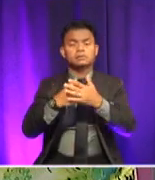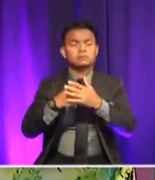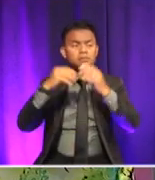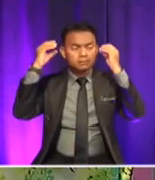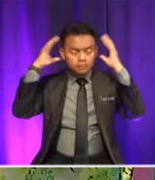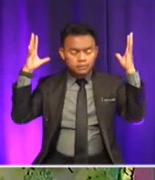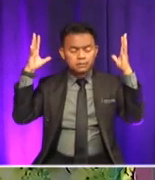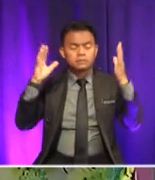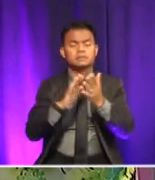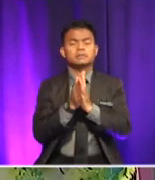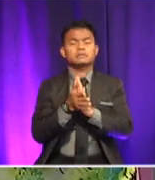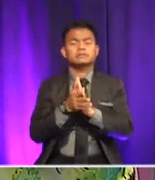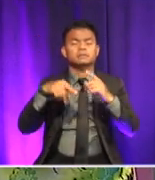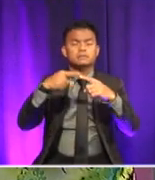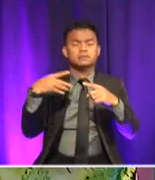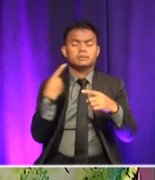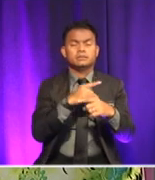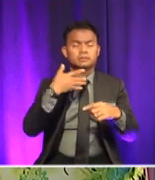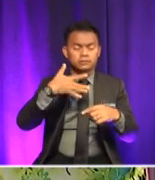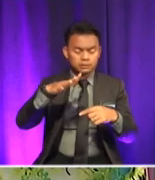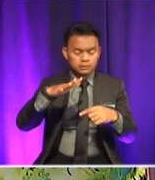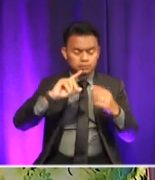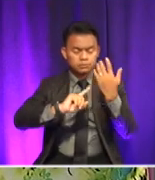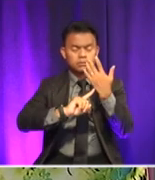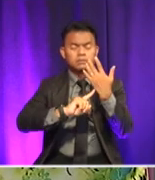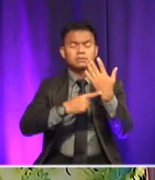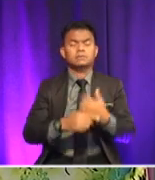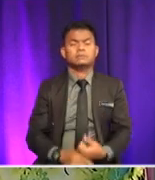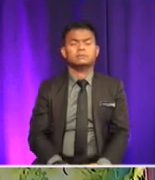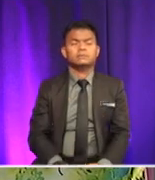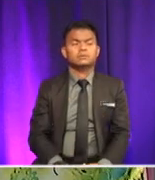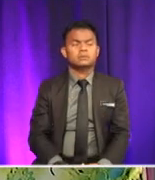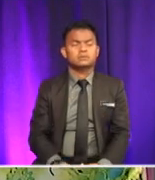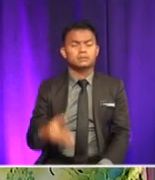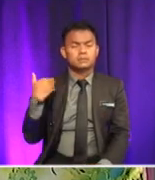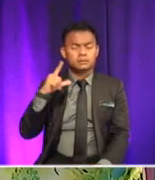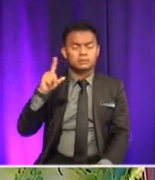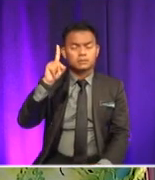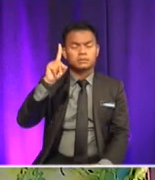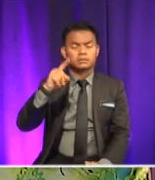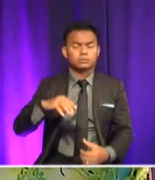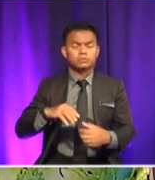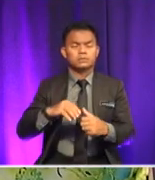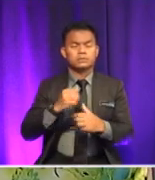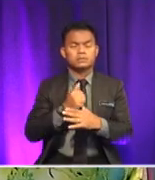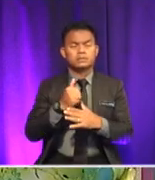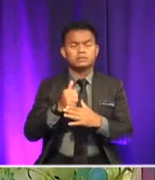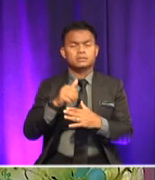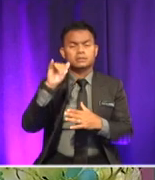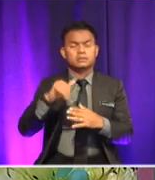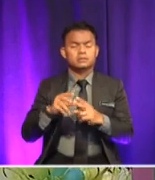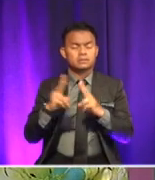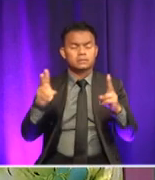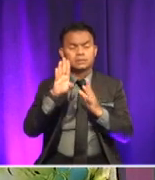they start writing, they talk about the previous events, which is actually a waste of time. So don't do that. Students,